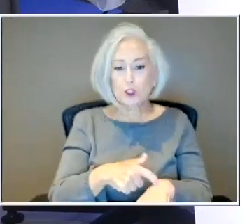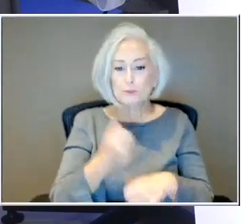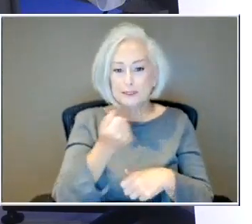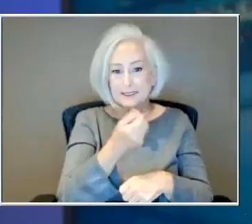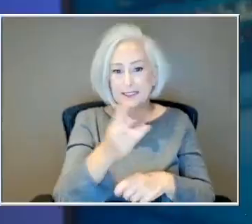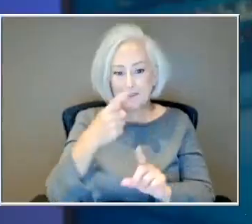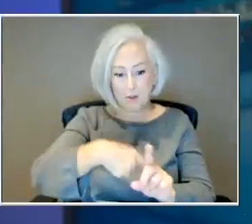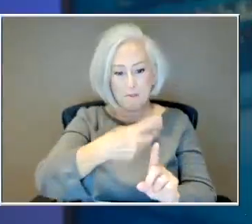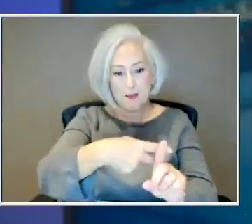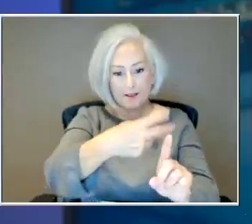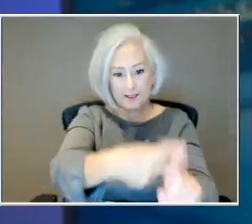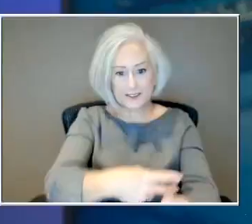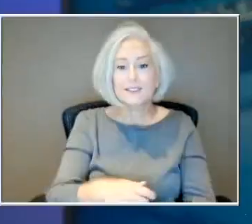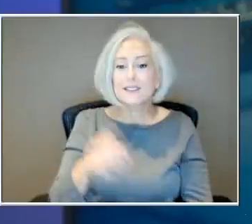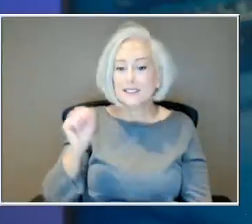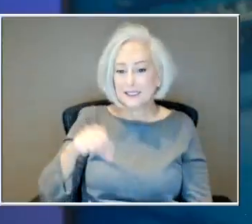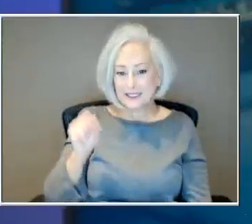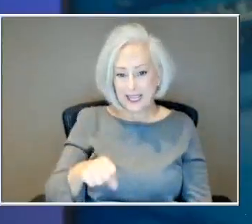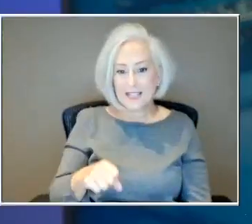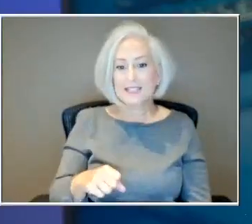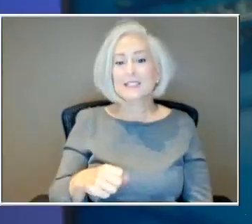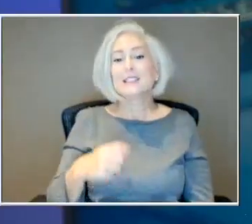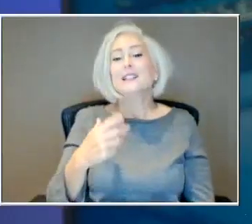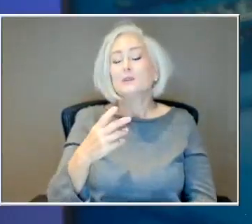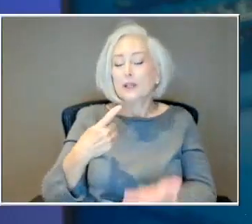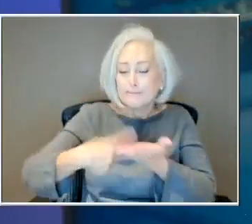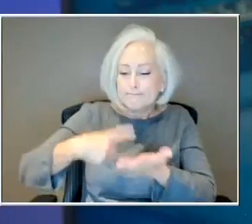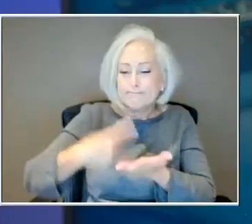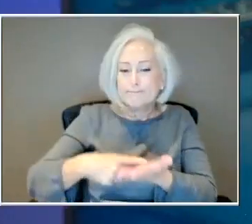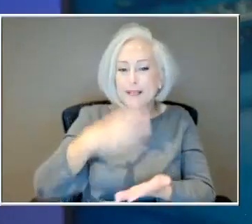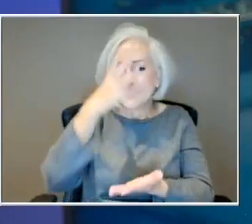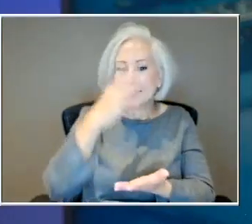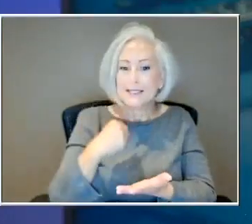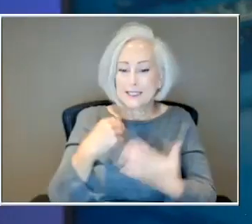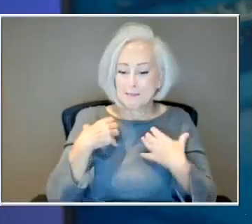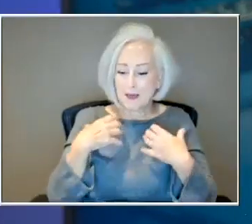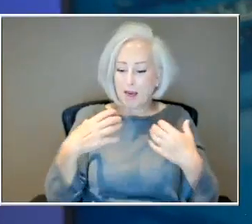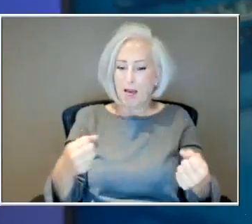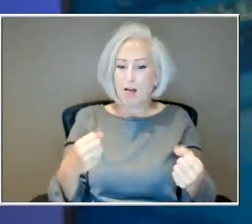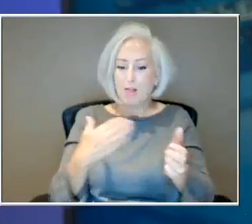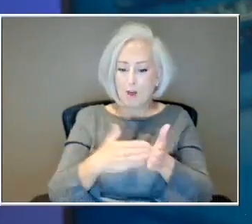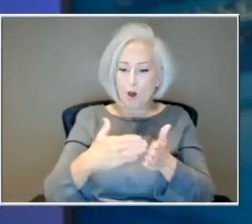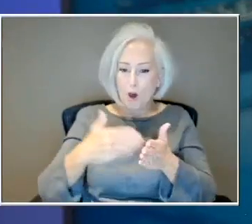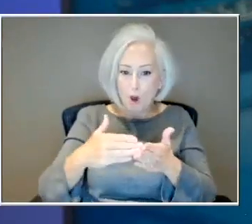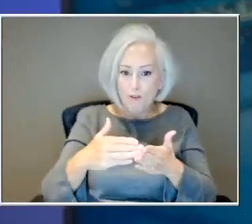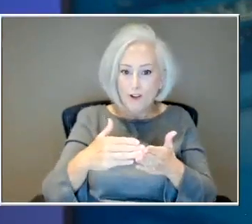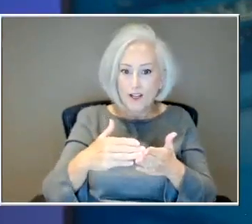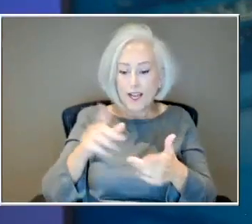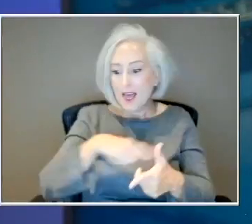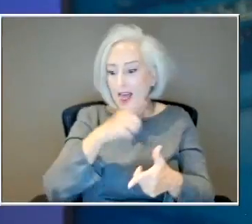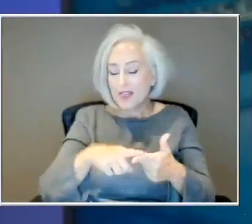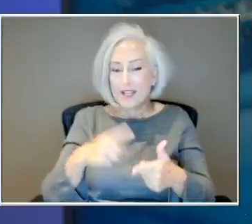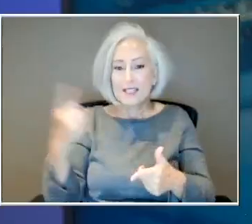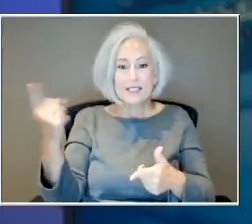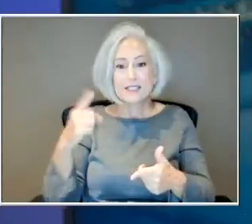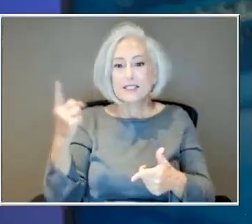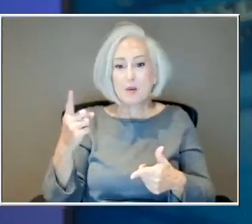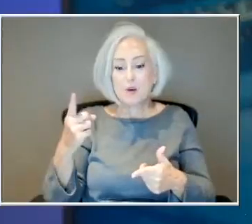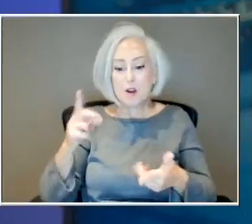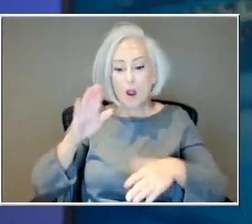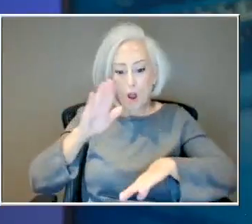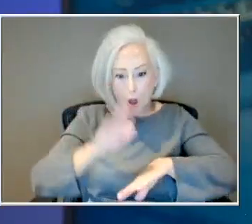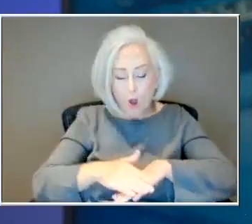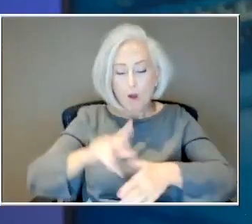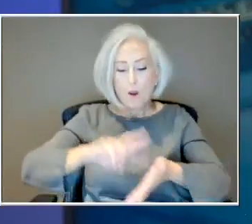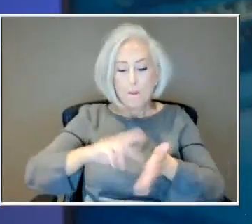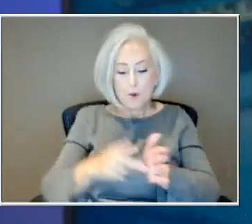We talk about sleep hygiene all the time in clinic, and then suddenly, if you have somebody who you purposely scared them, and